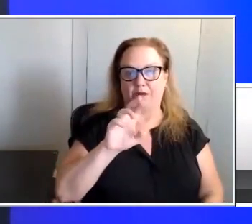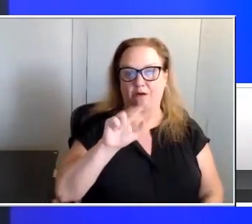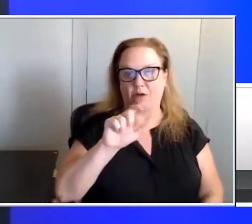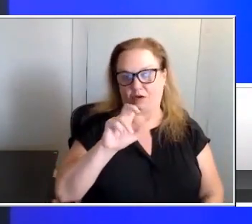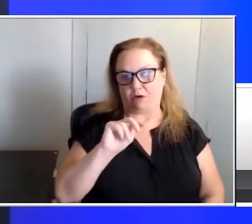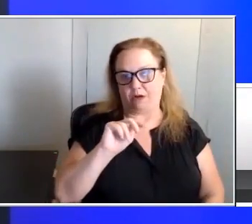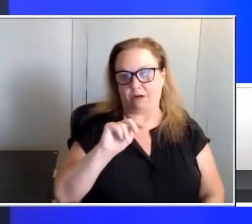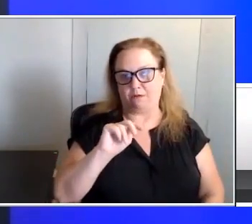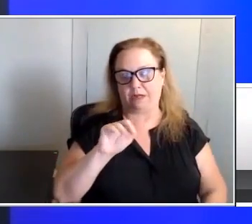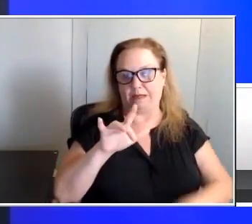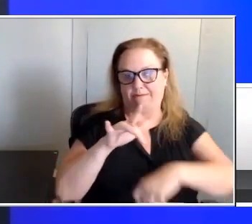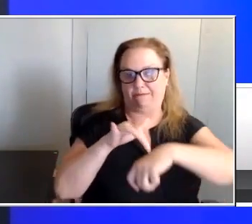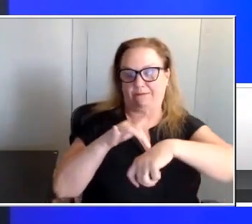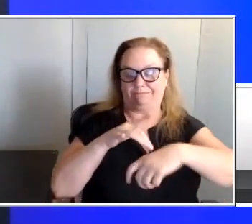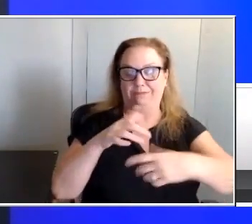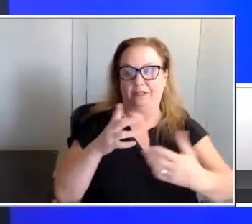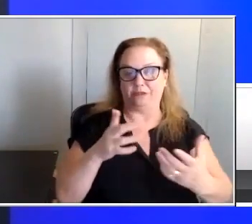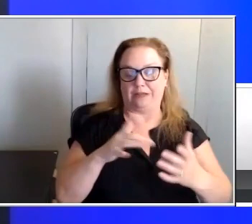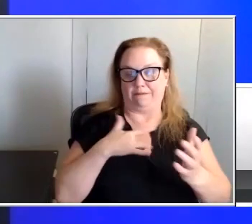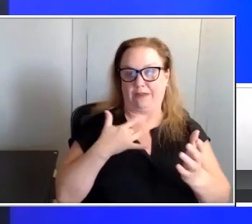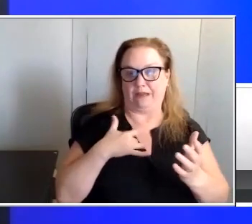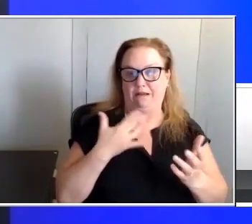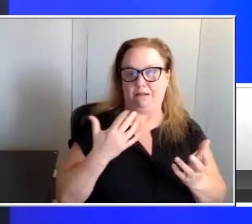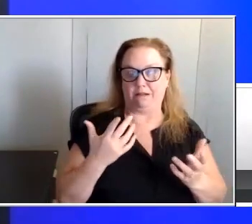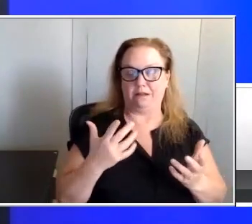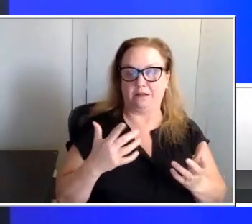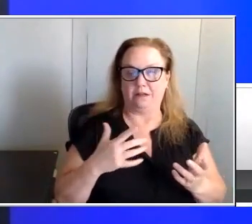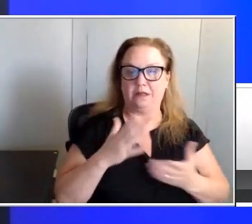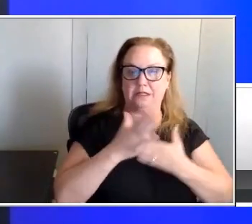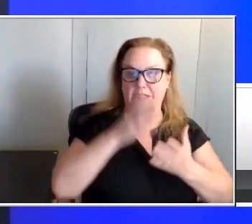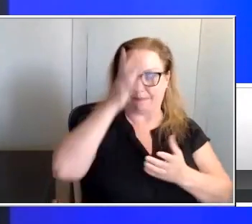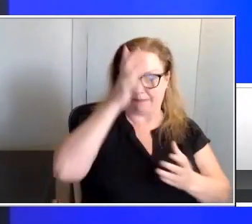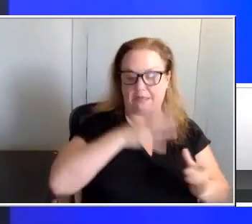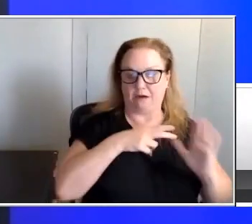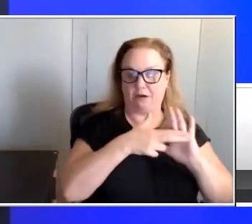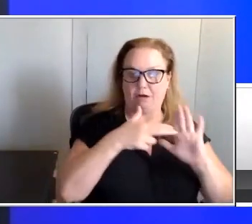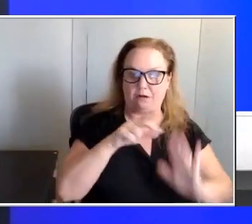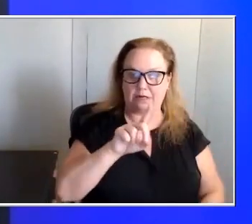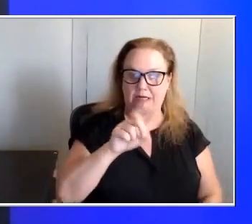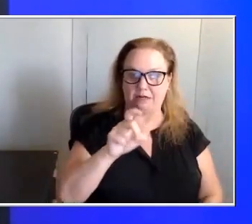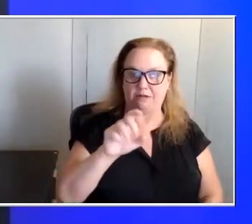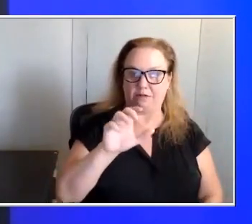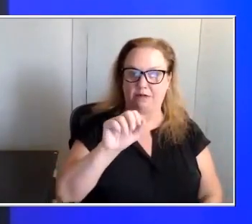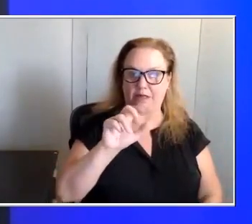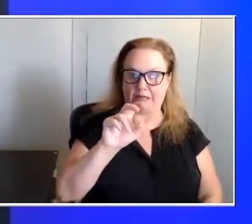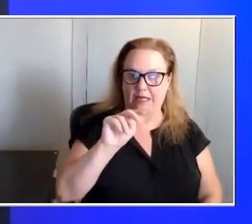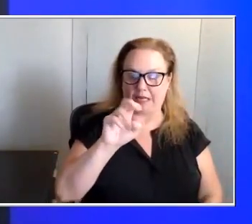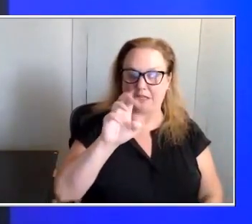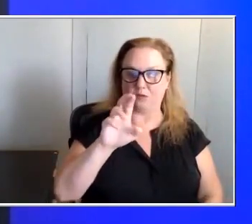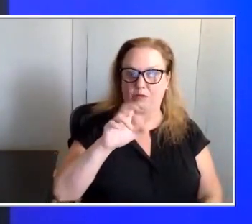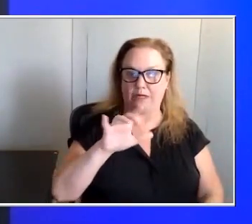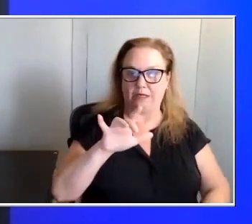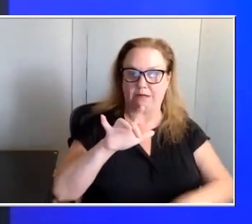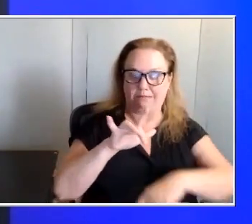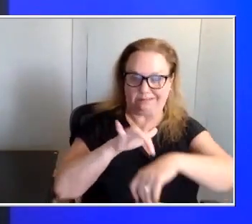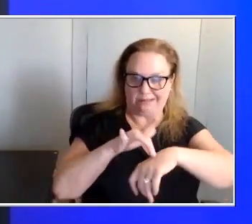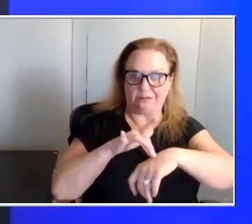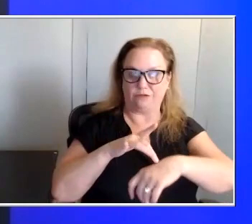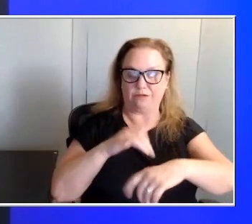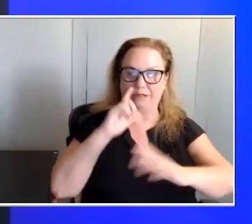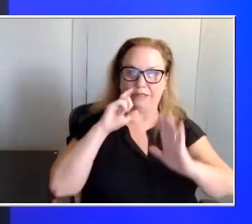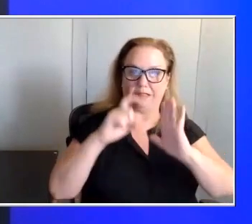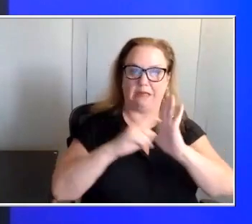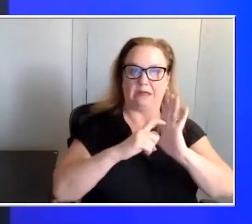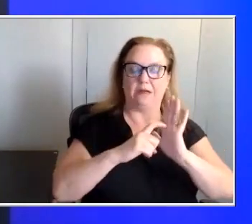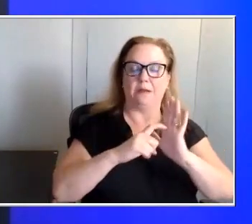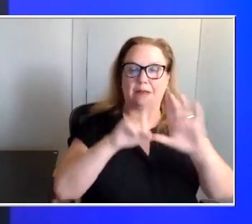finger on and feel, and some men are diagnosed with cancers that we can palpate or can actually detect by an